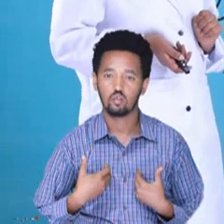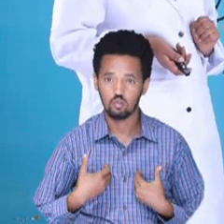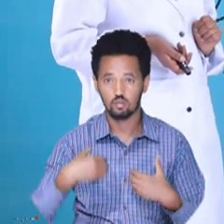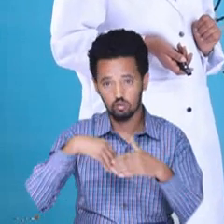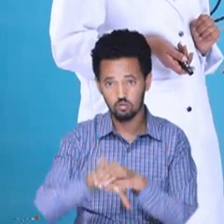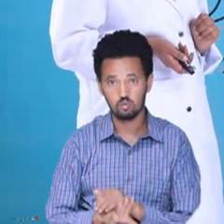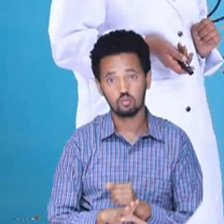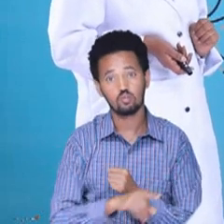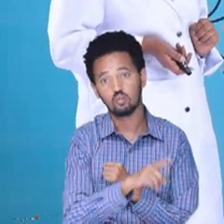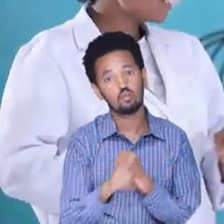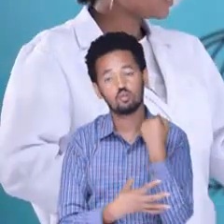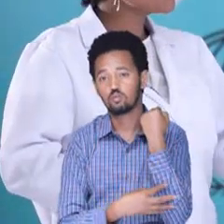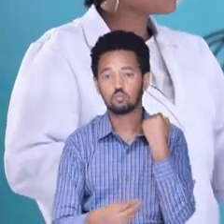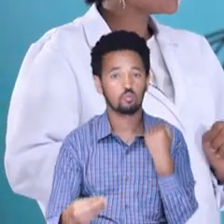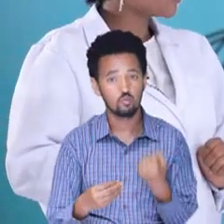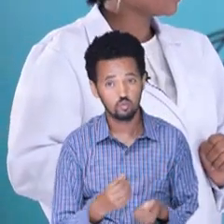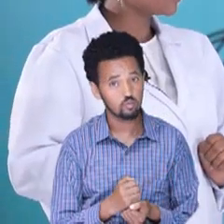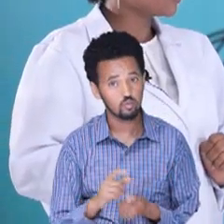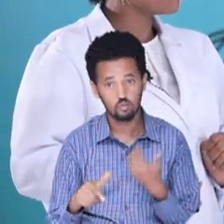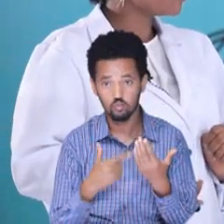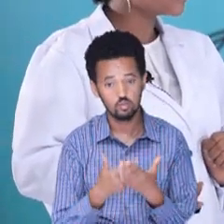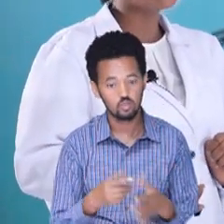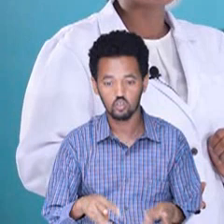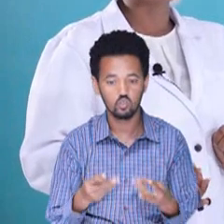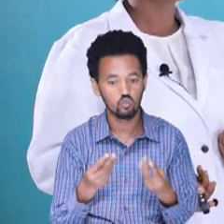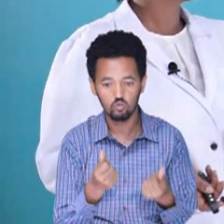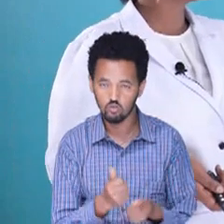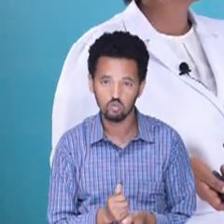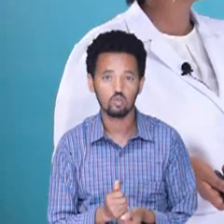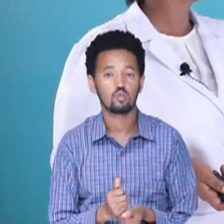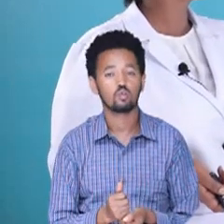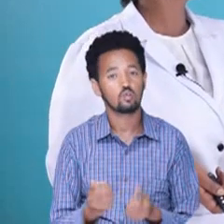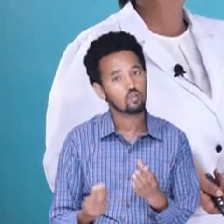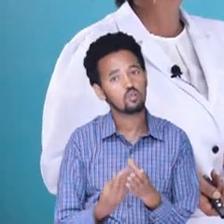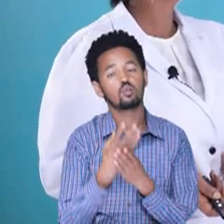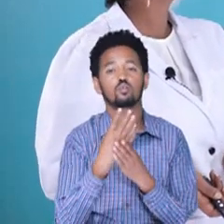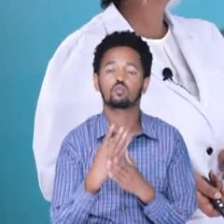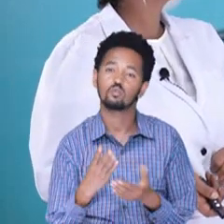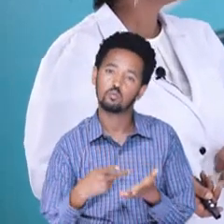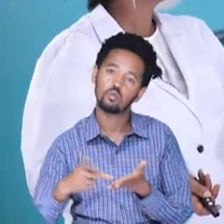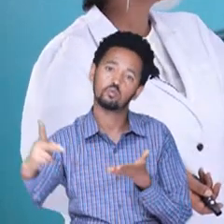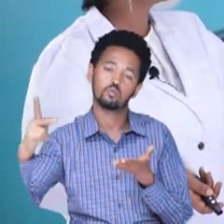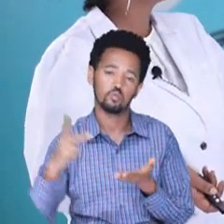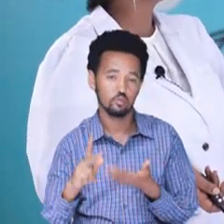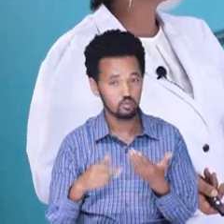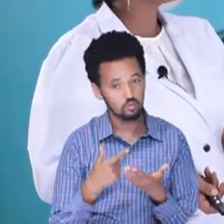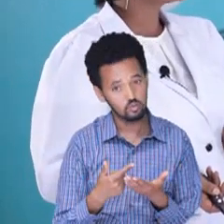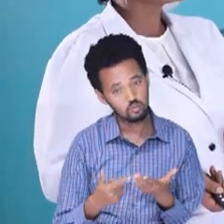are poor in humus. These soil are used mostly for grazing purpose.